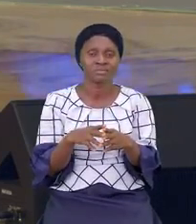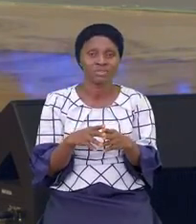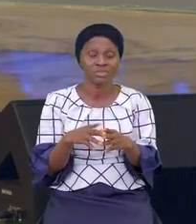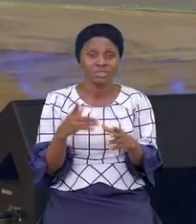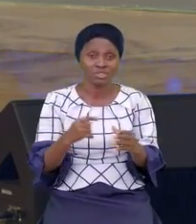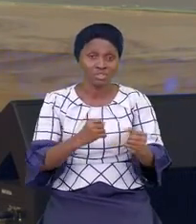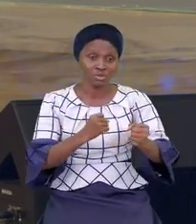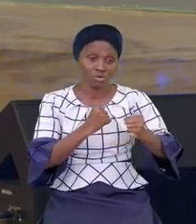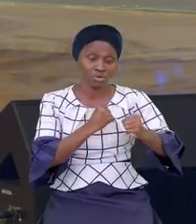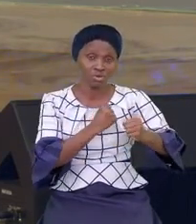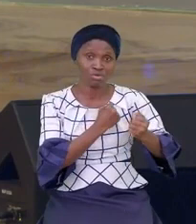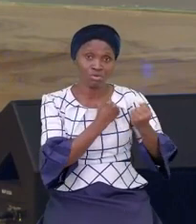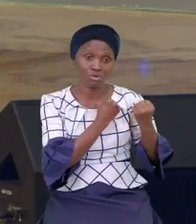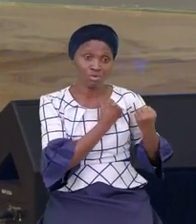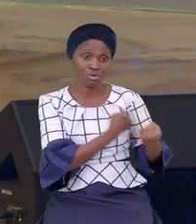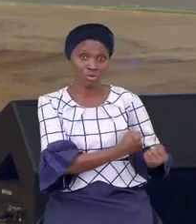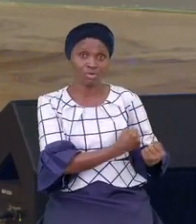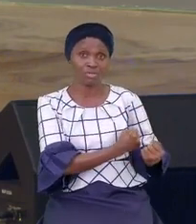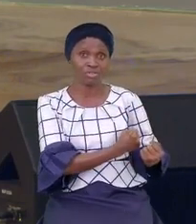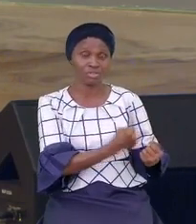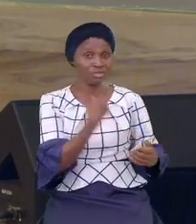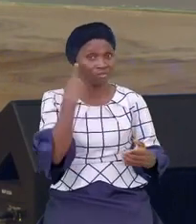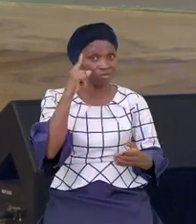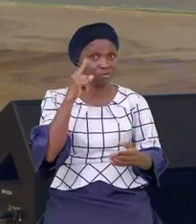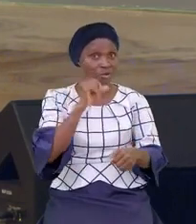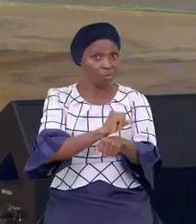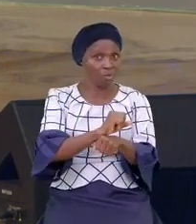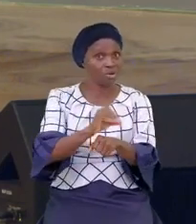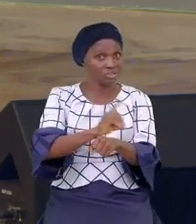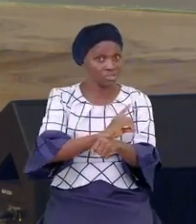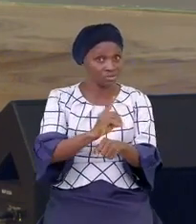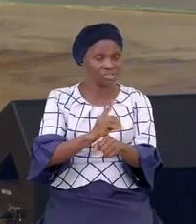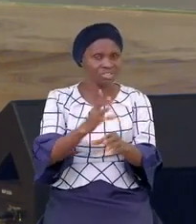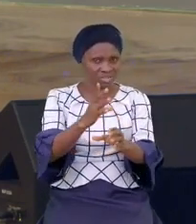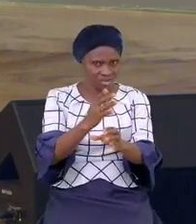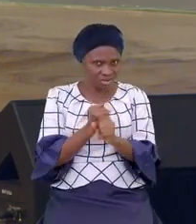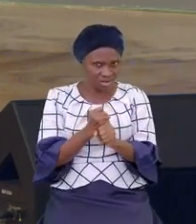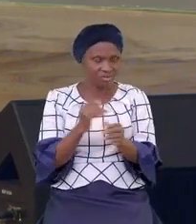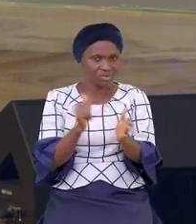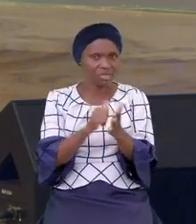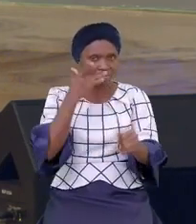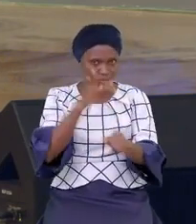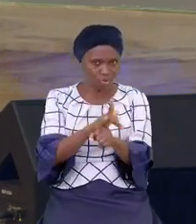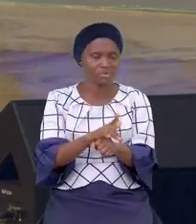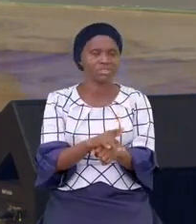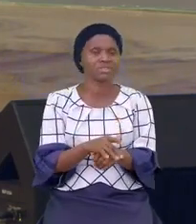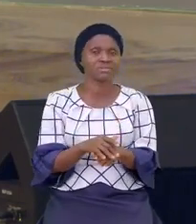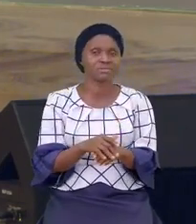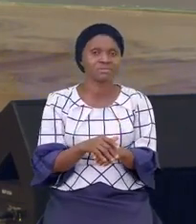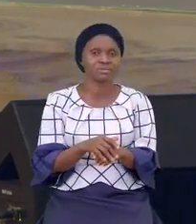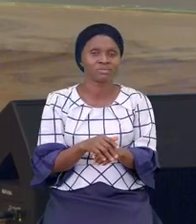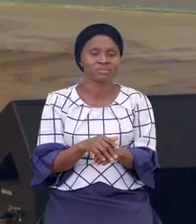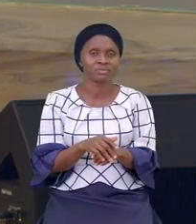Courage for duty, claim the promise.